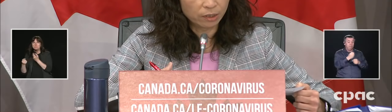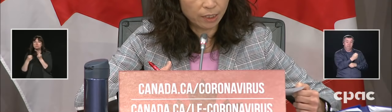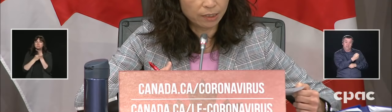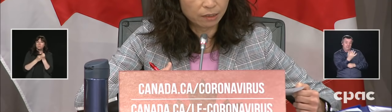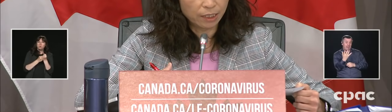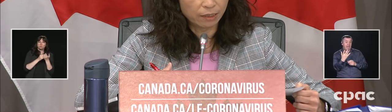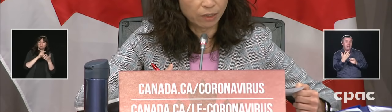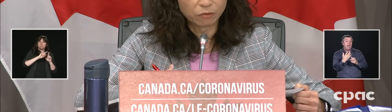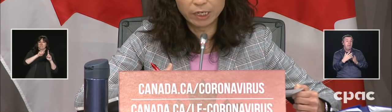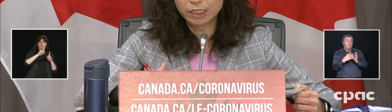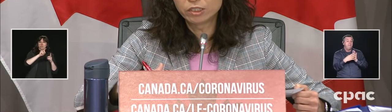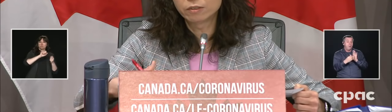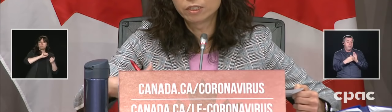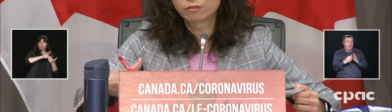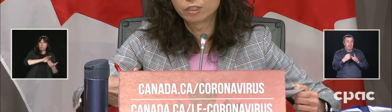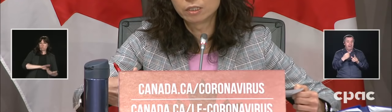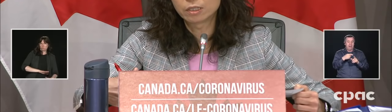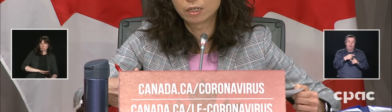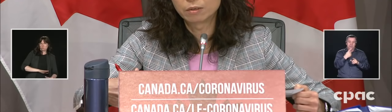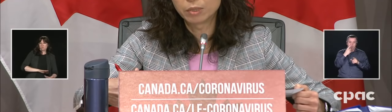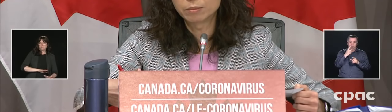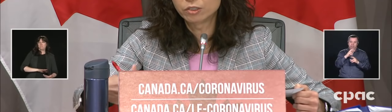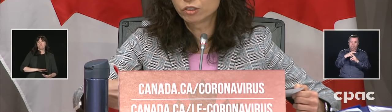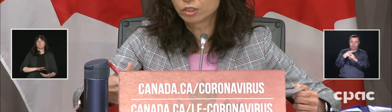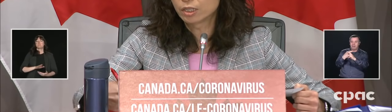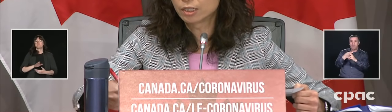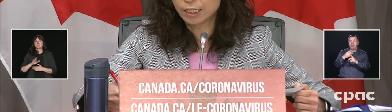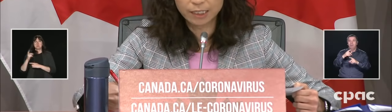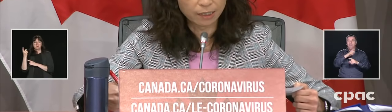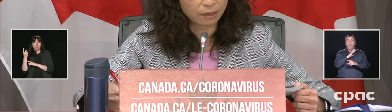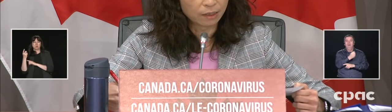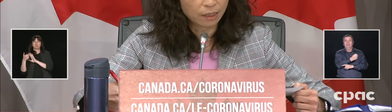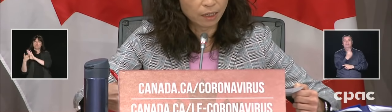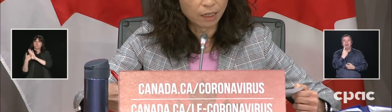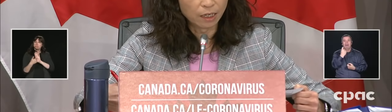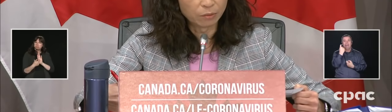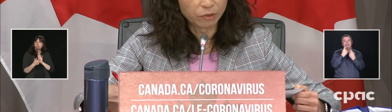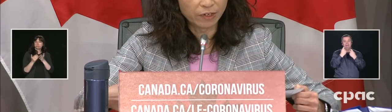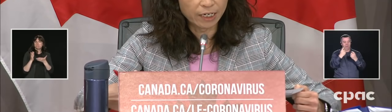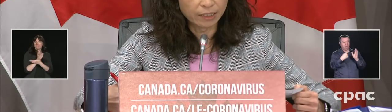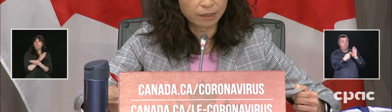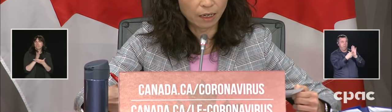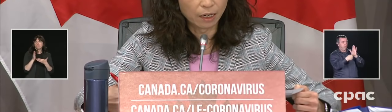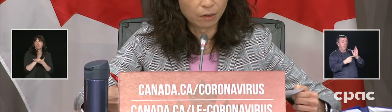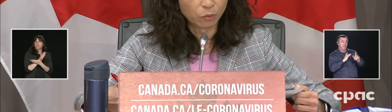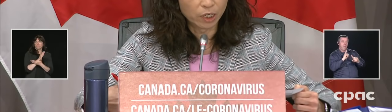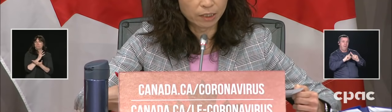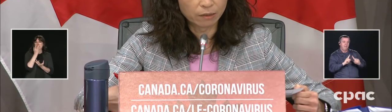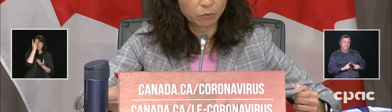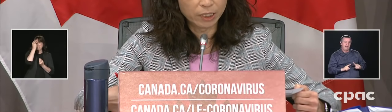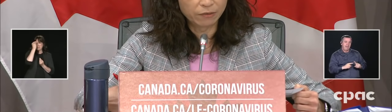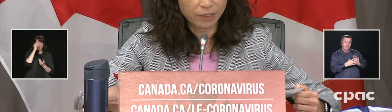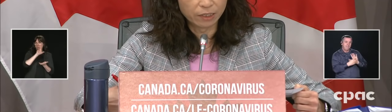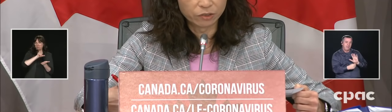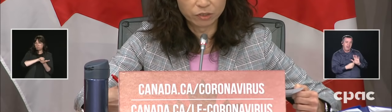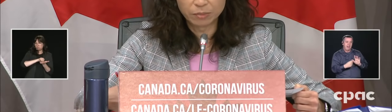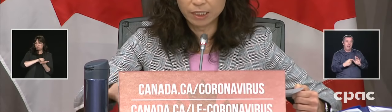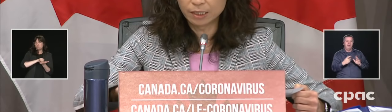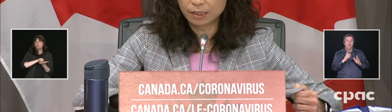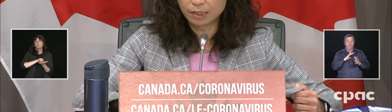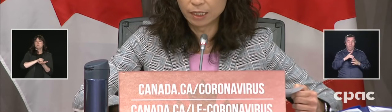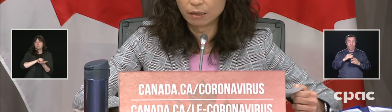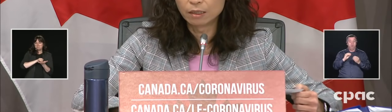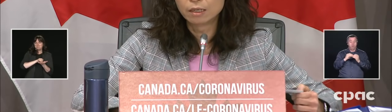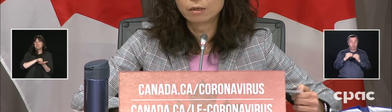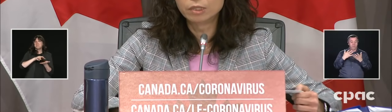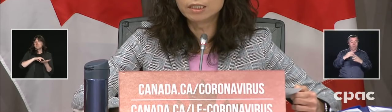which takes into account a range of different published data, provides what we feel to